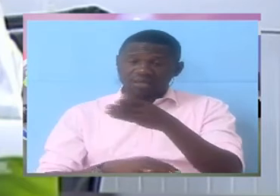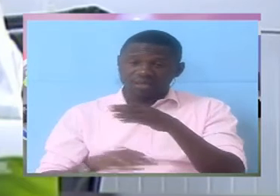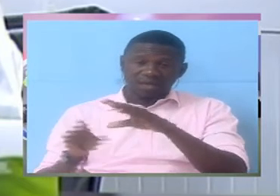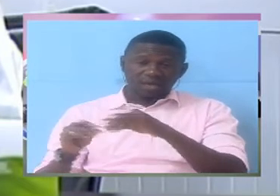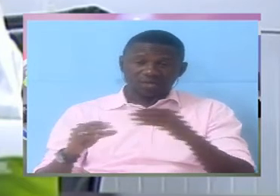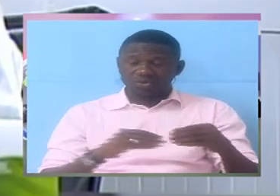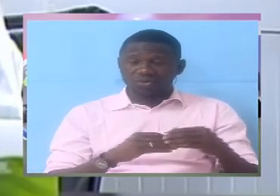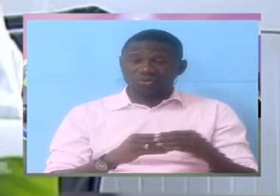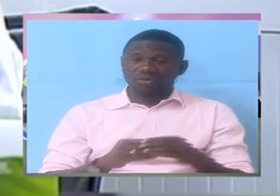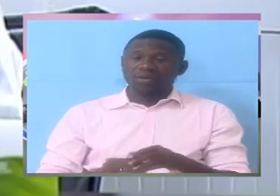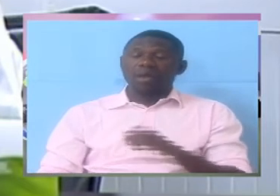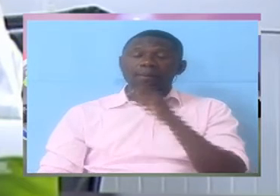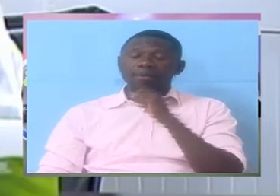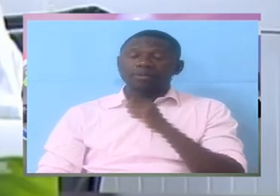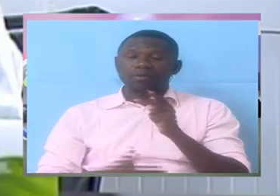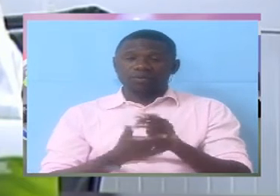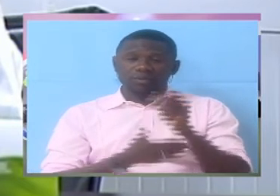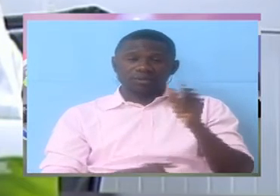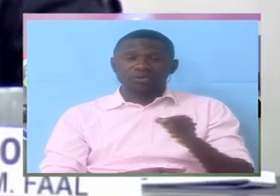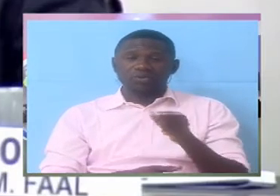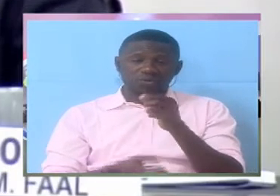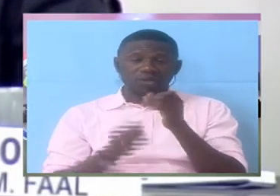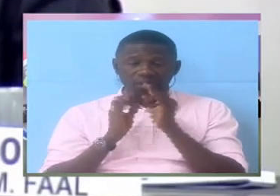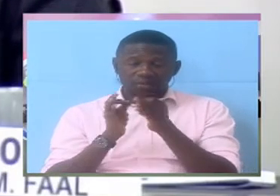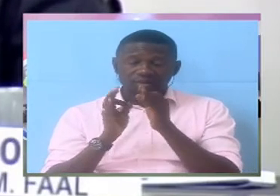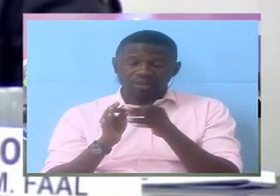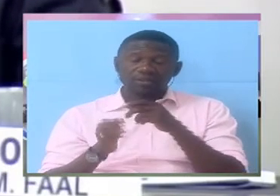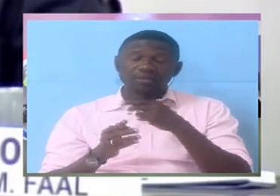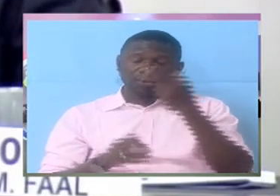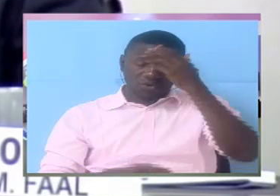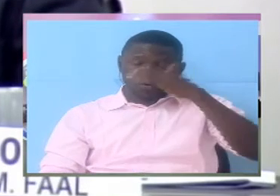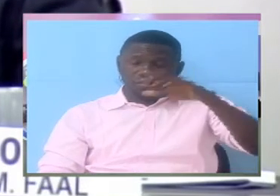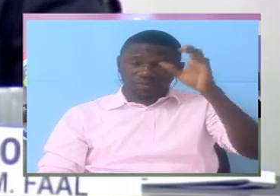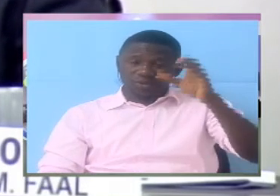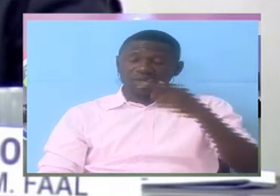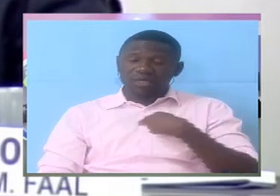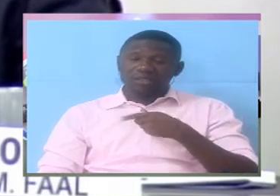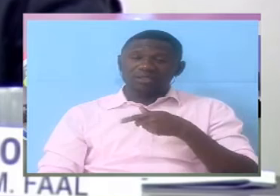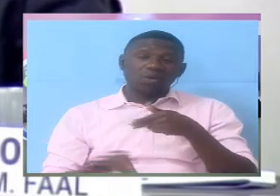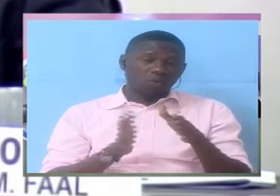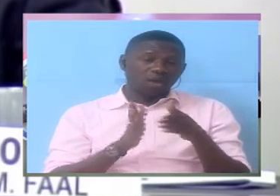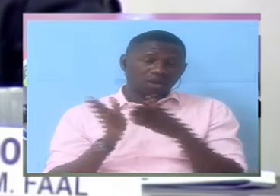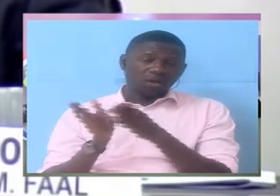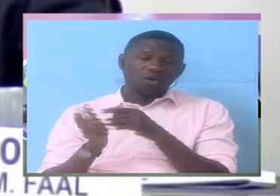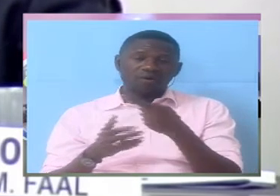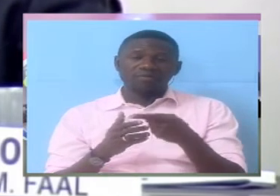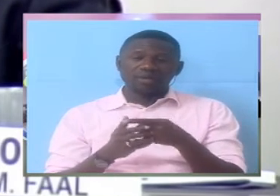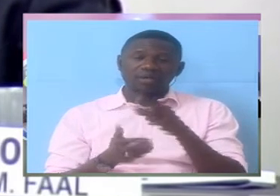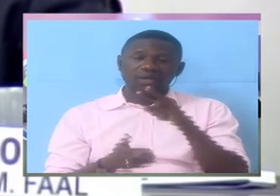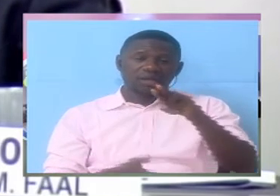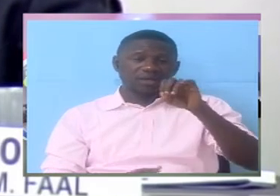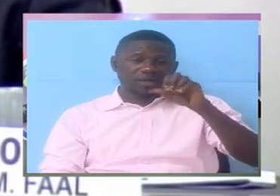No. So witness, you just told the commission that that was modus operandi at the NIA.